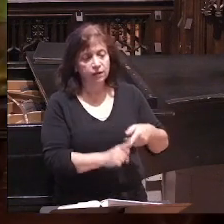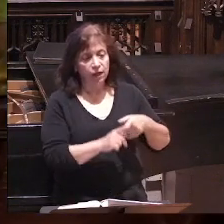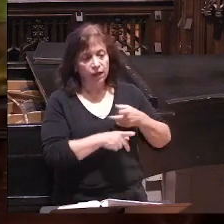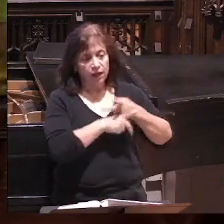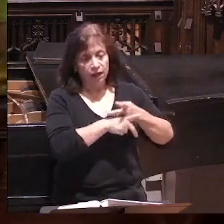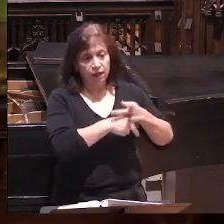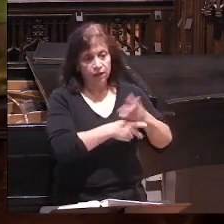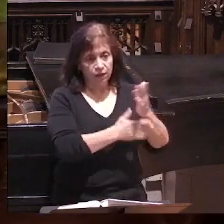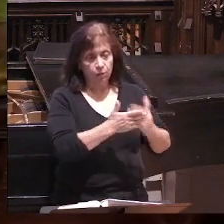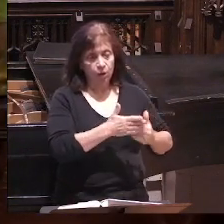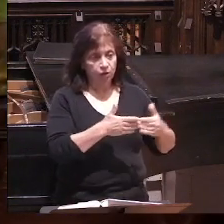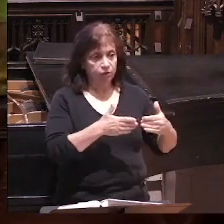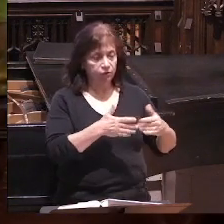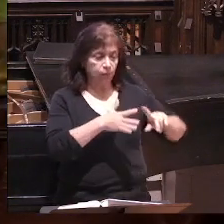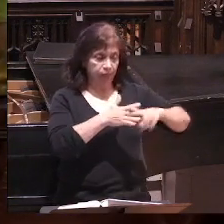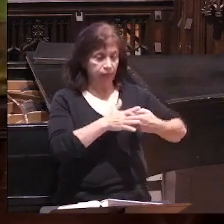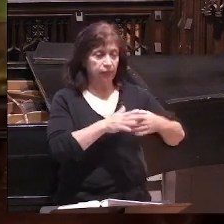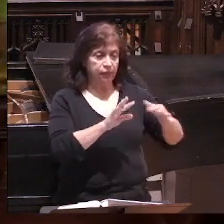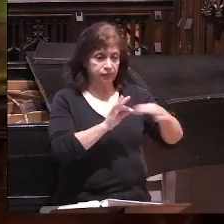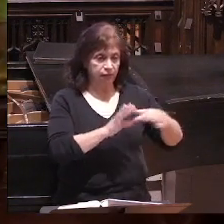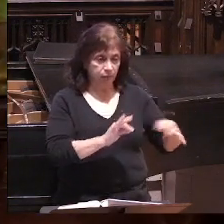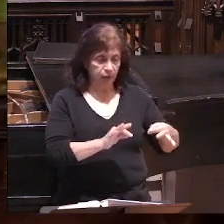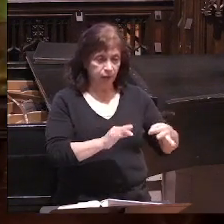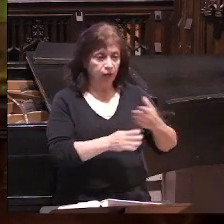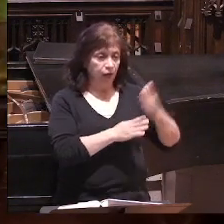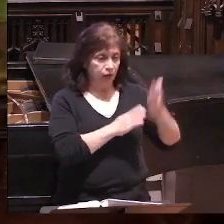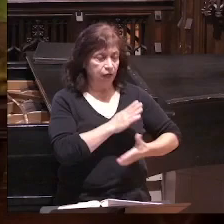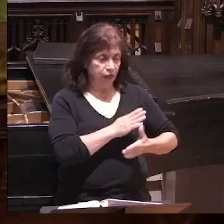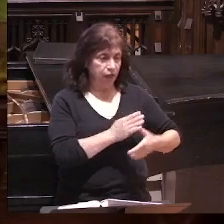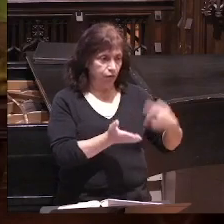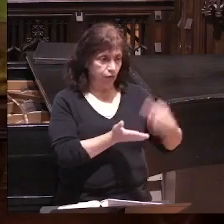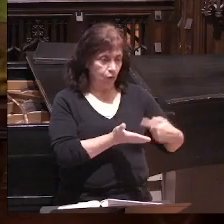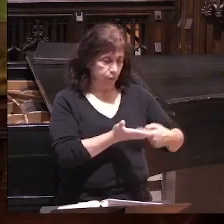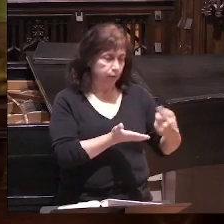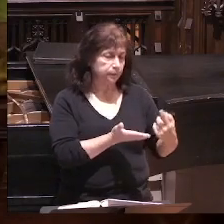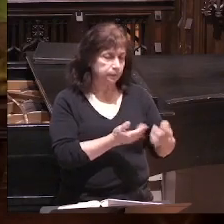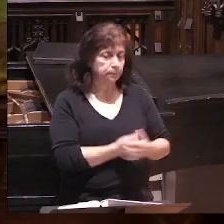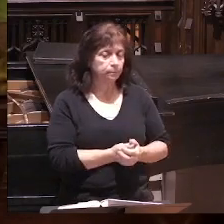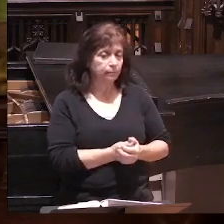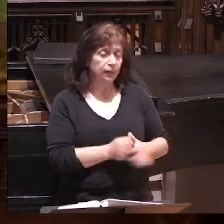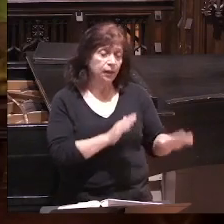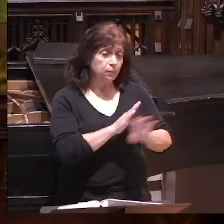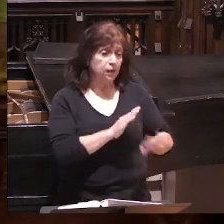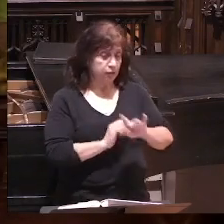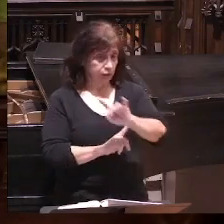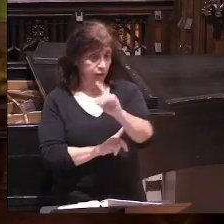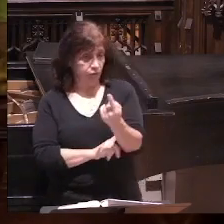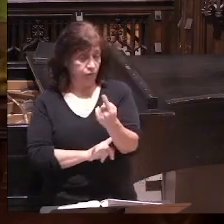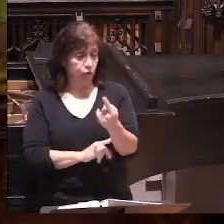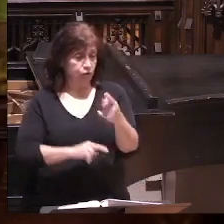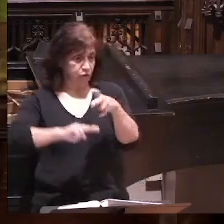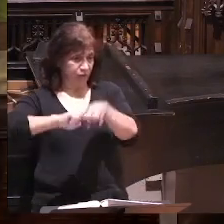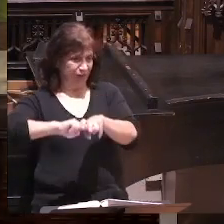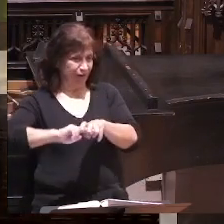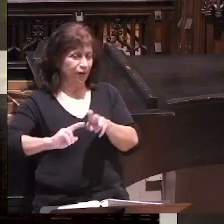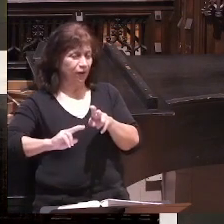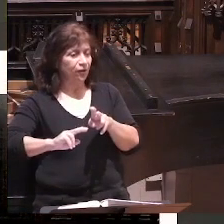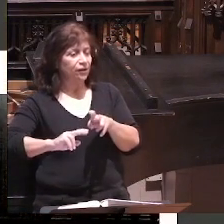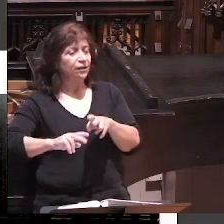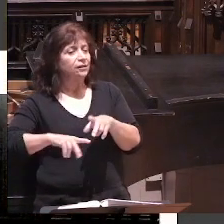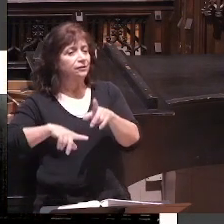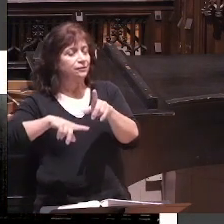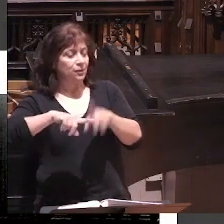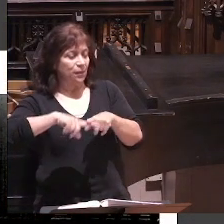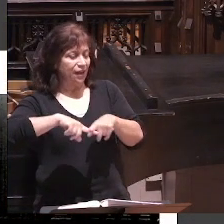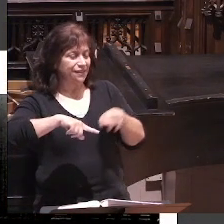parts of the opening statement and closing argument. Basically, the first chair counts on the second chair